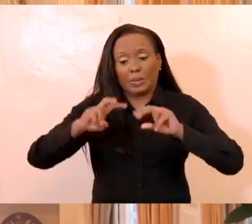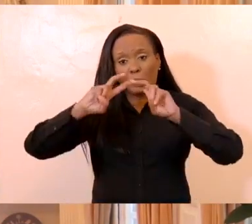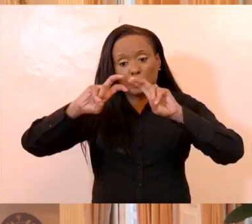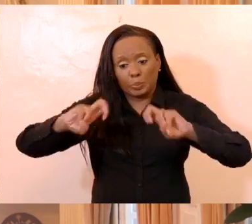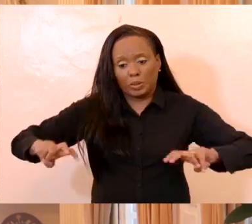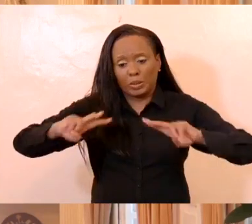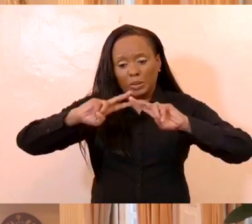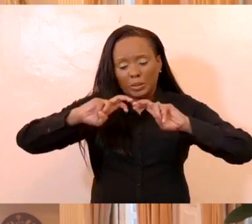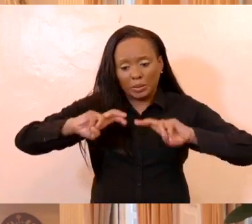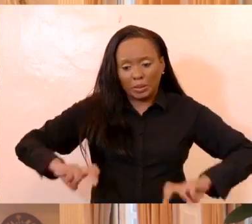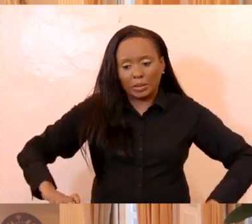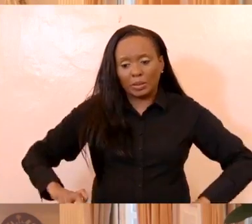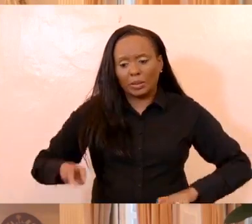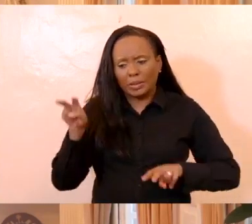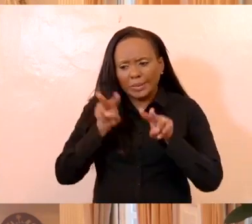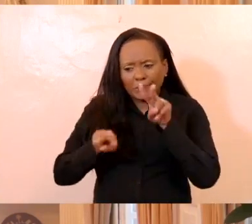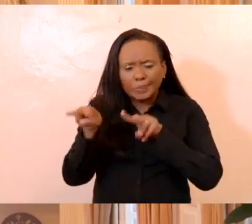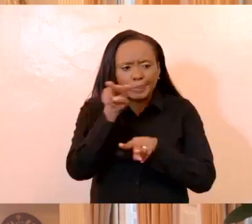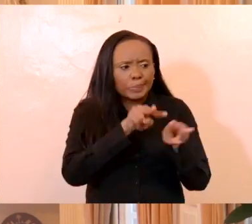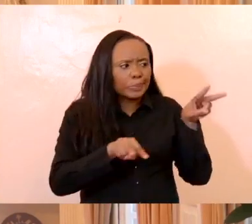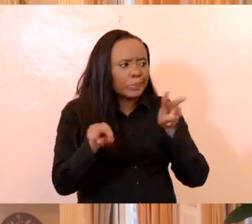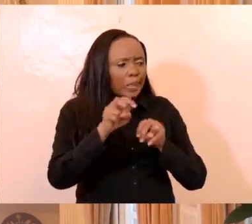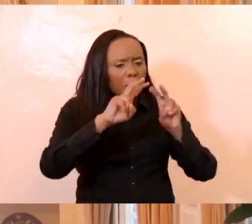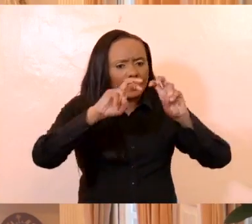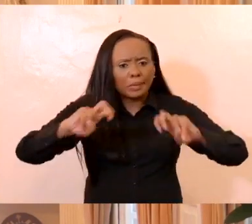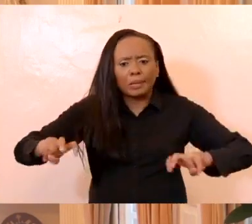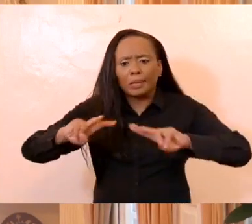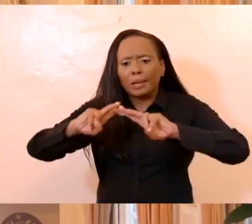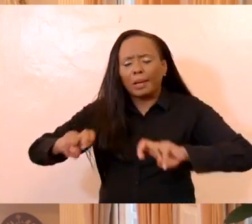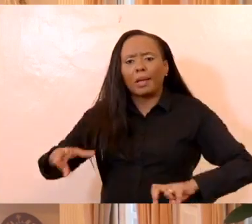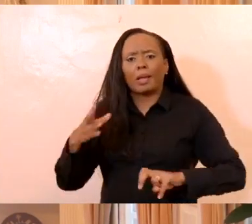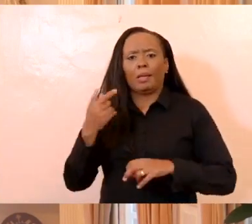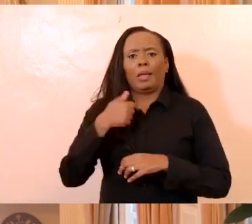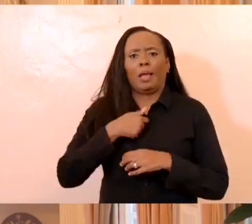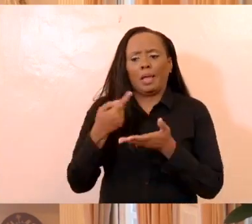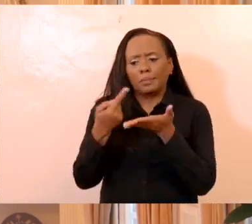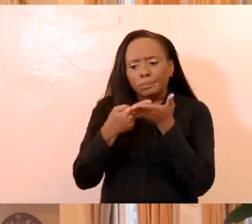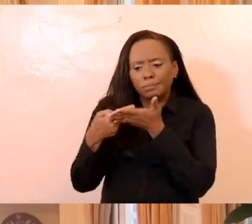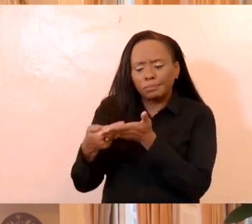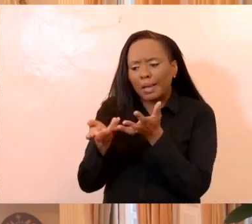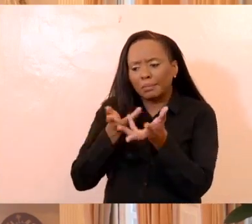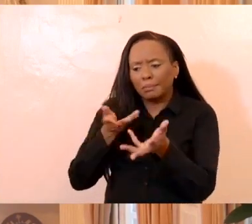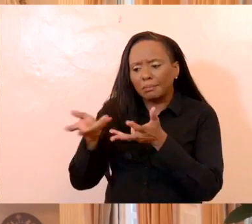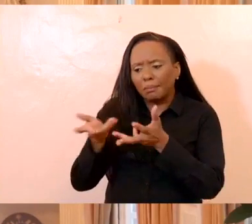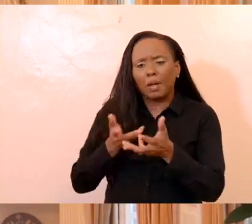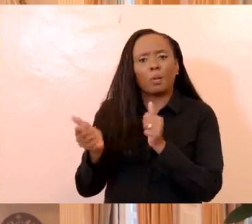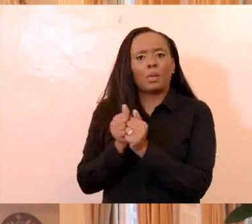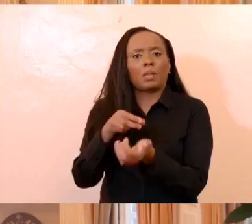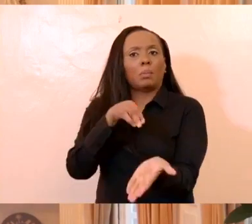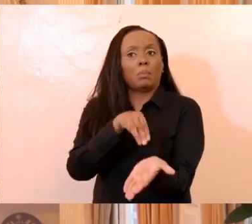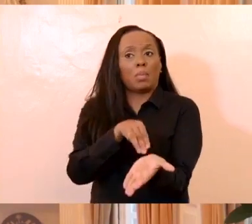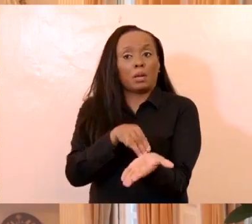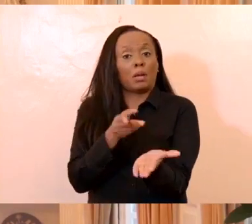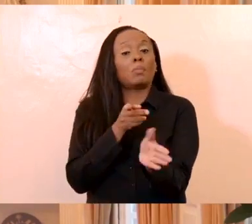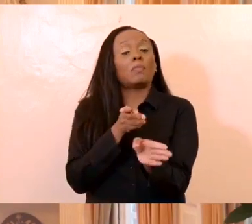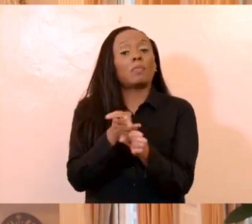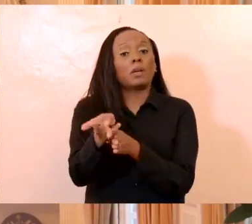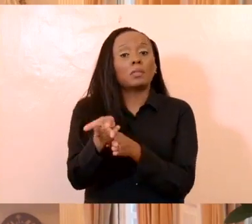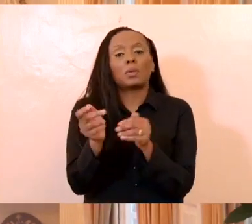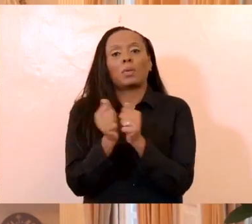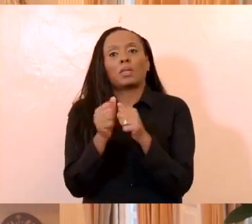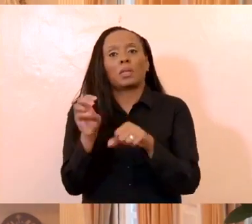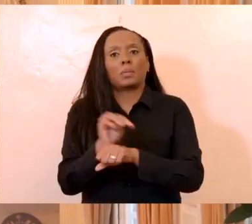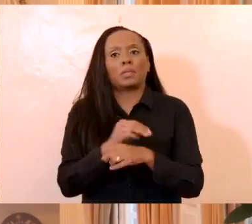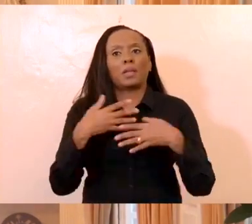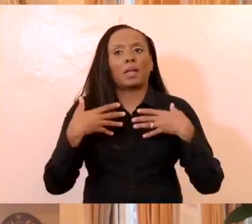in consultation with the medical professionals who've been doing the contact tracing and those in the Ministry of Health and